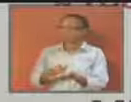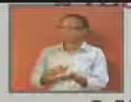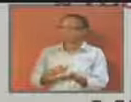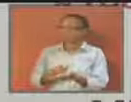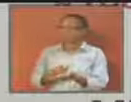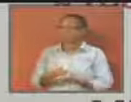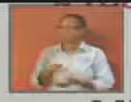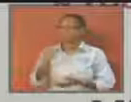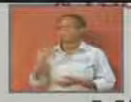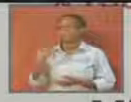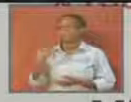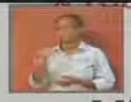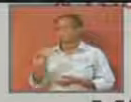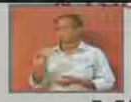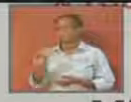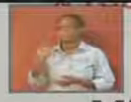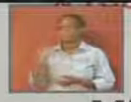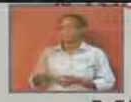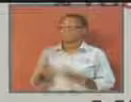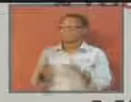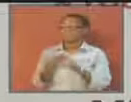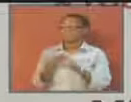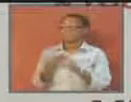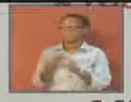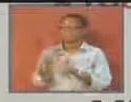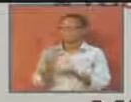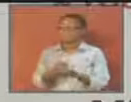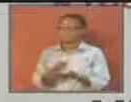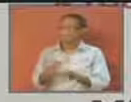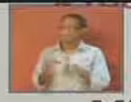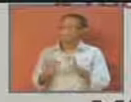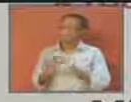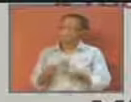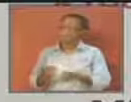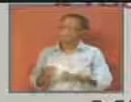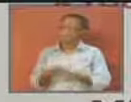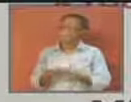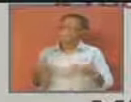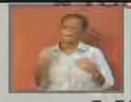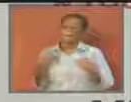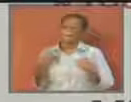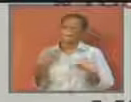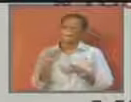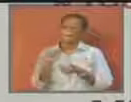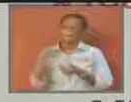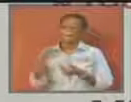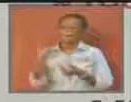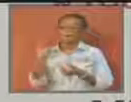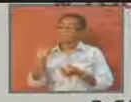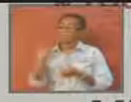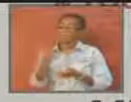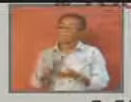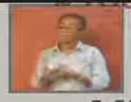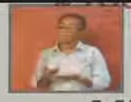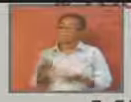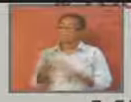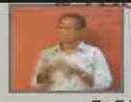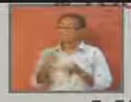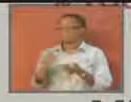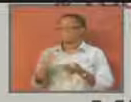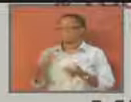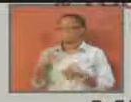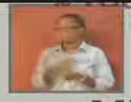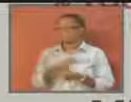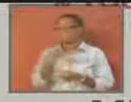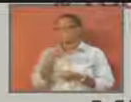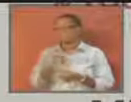particular, the antibiotics are not used to treat the virus. They are used to treat bacterial infection that may arise as a secondary